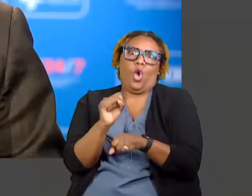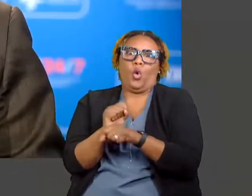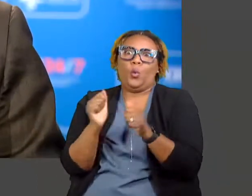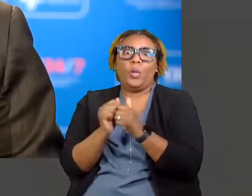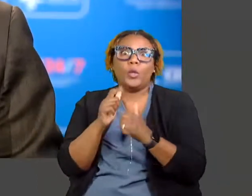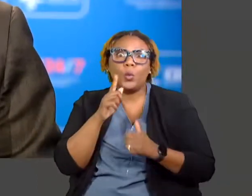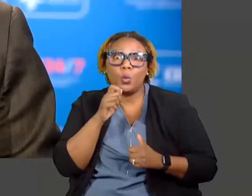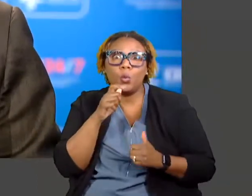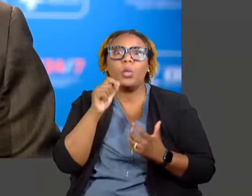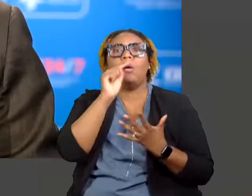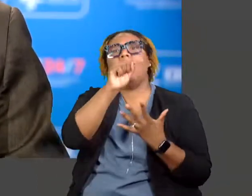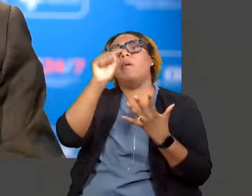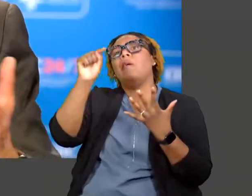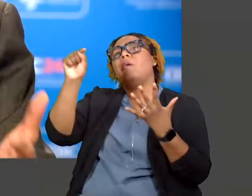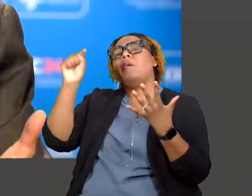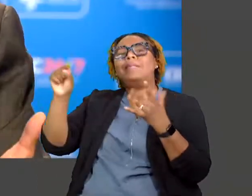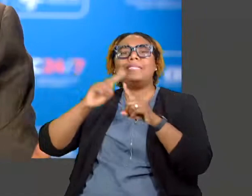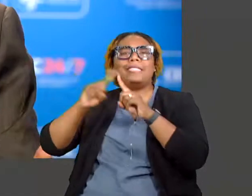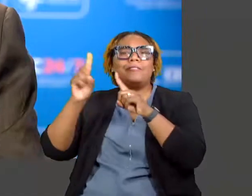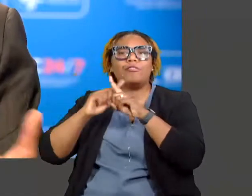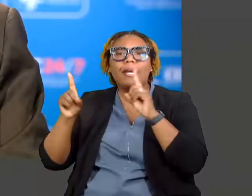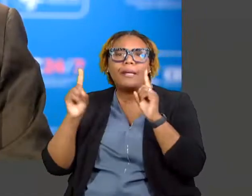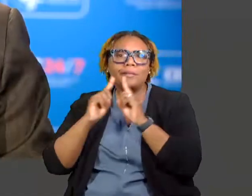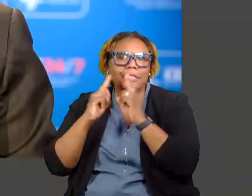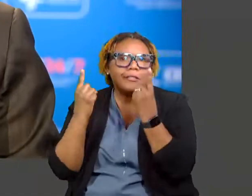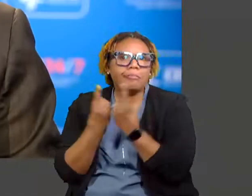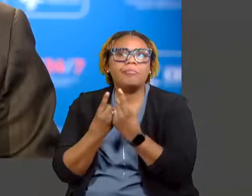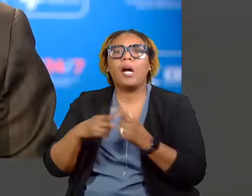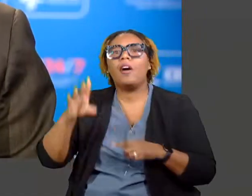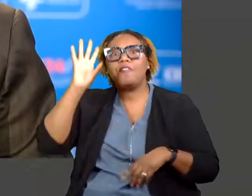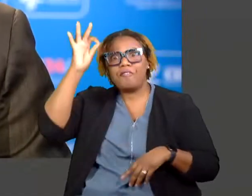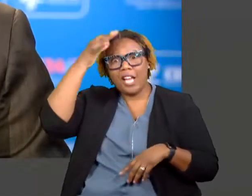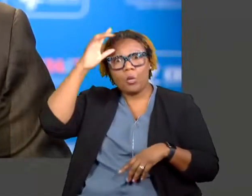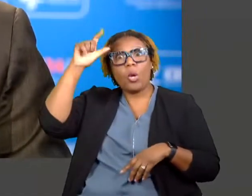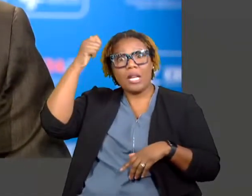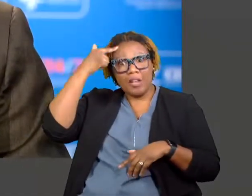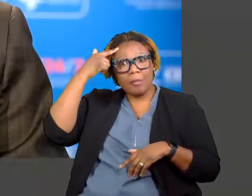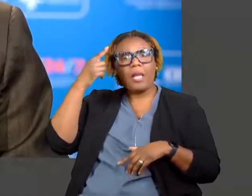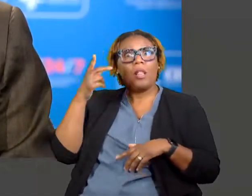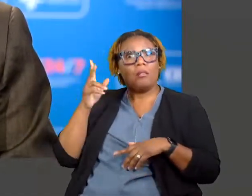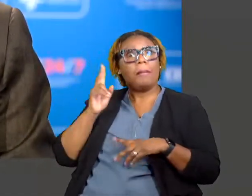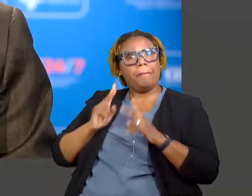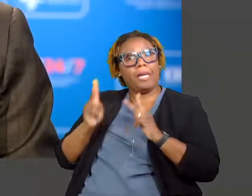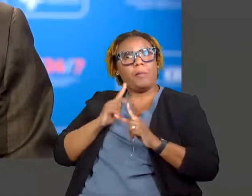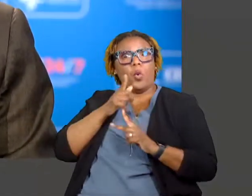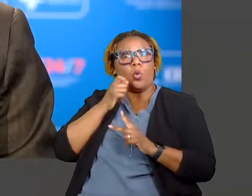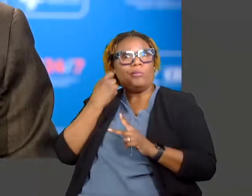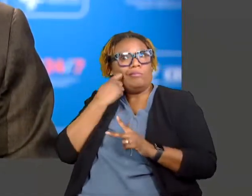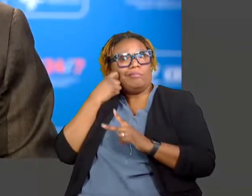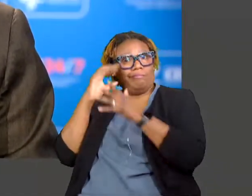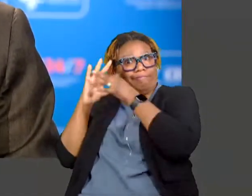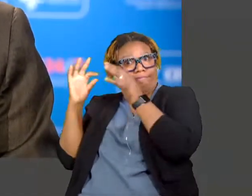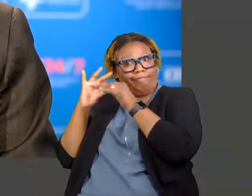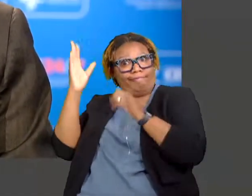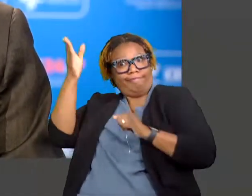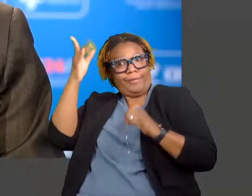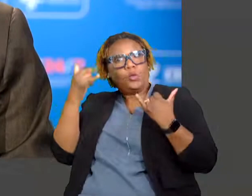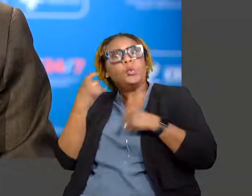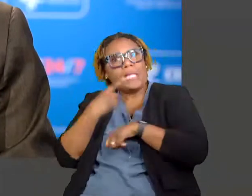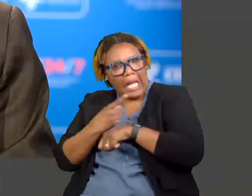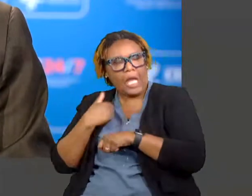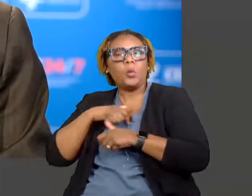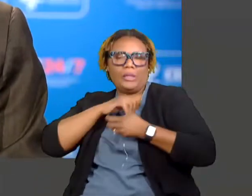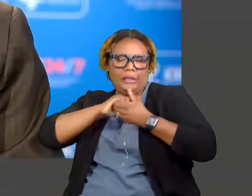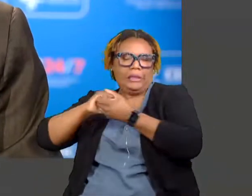our colleagues across the federal government, including the colleagues who have joined me here today. we're also in constant communication with